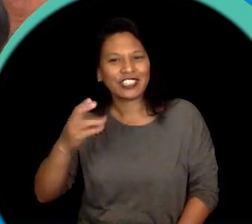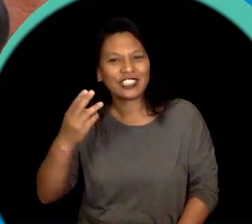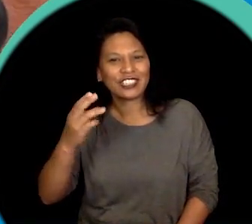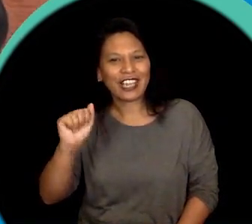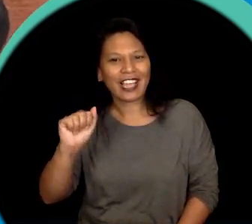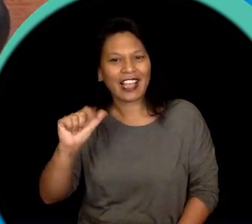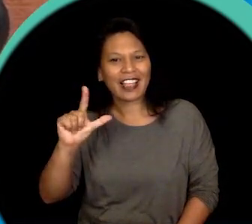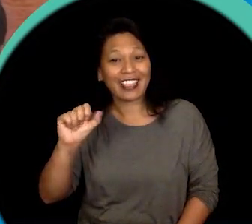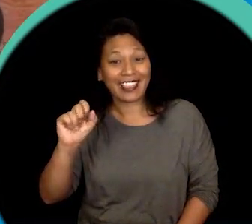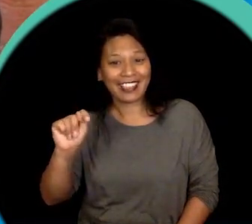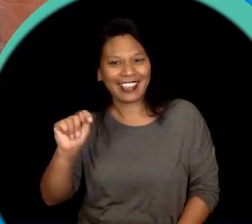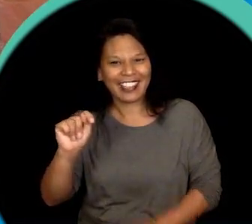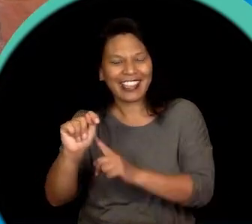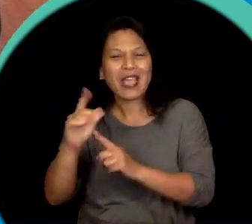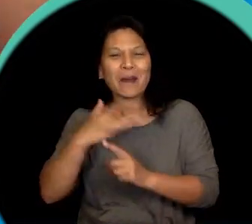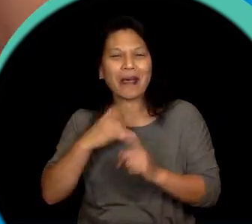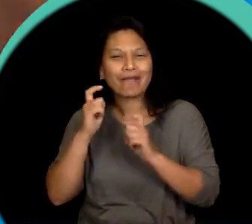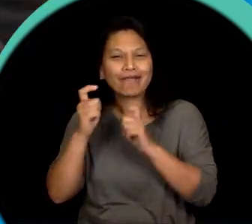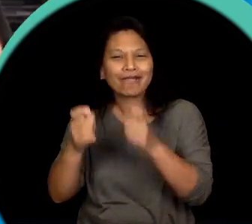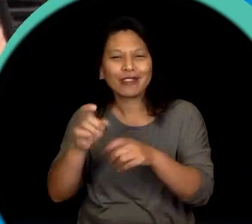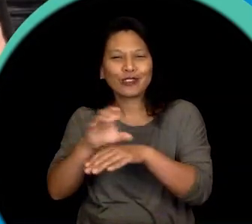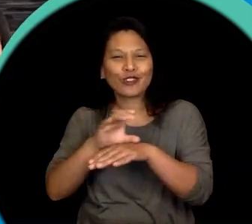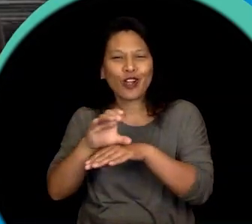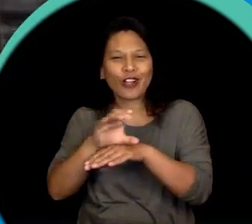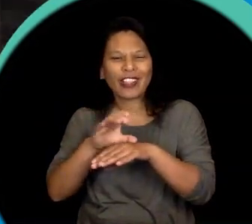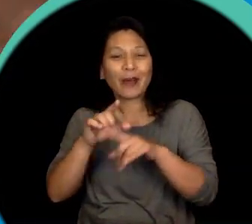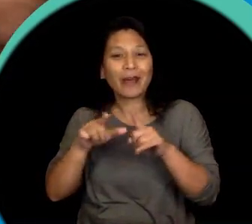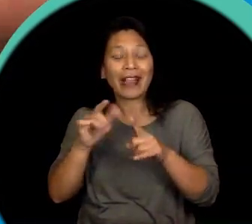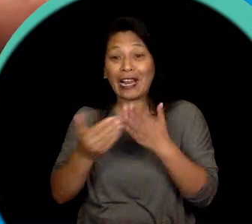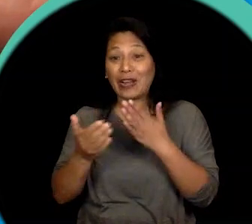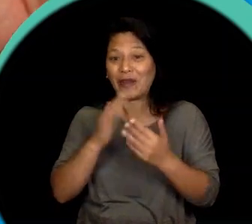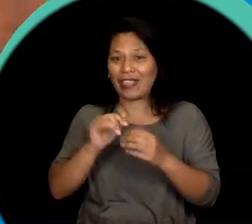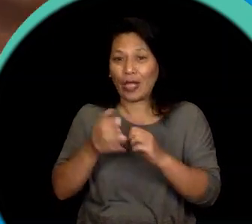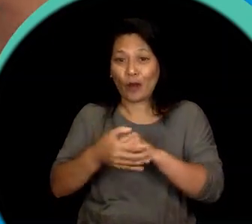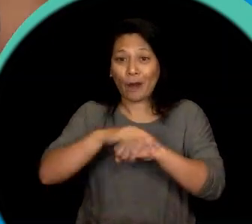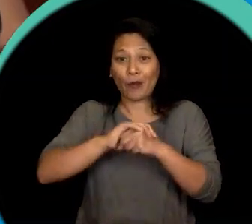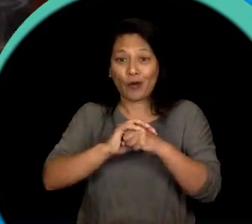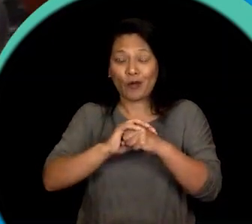special that I kept, and I'm going to use the pen for this.